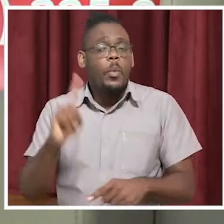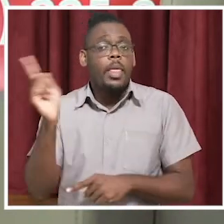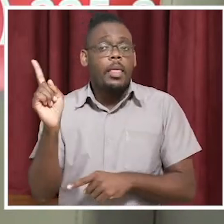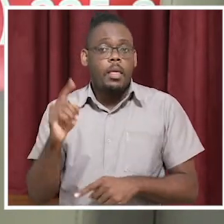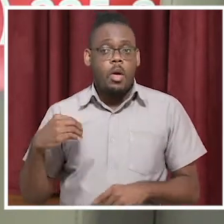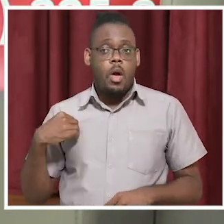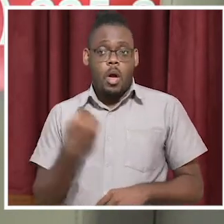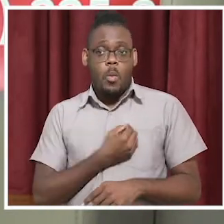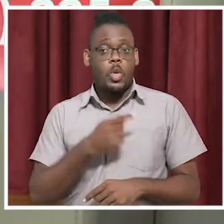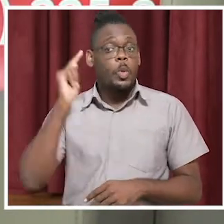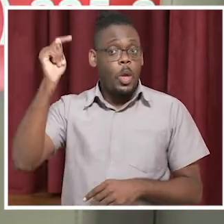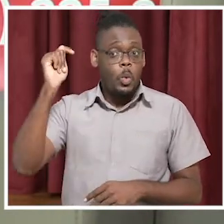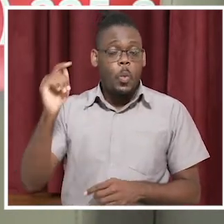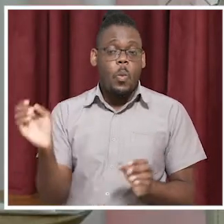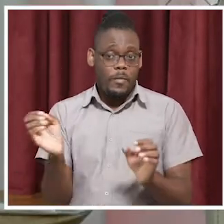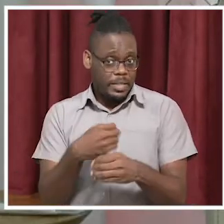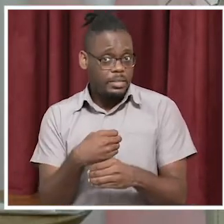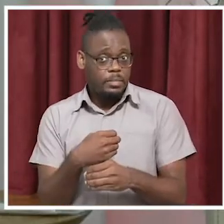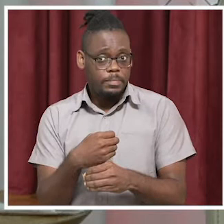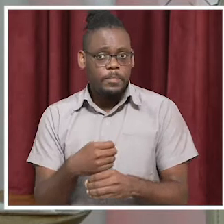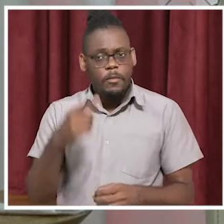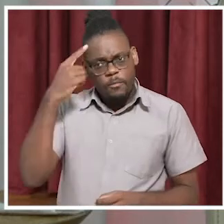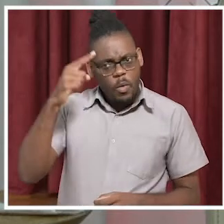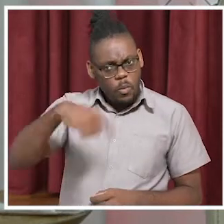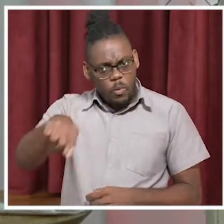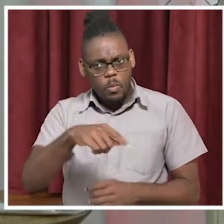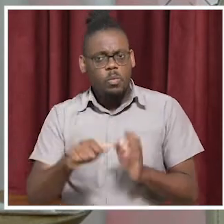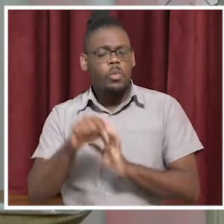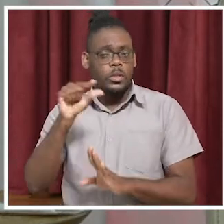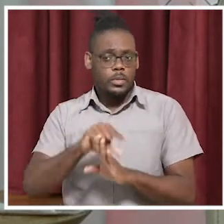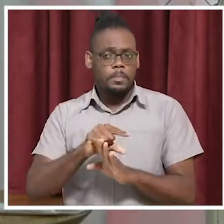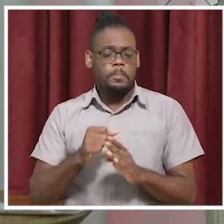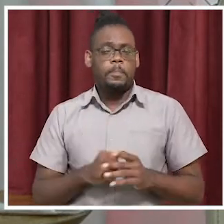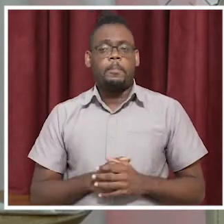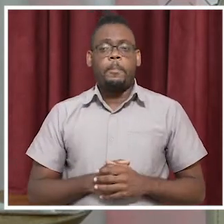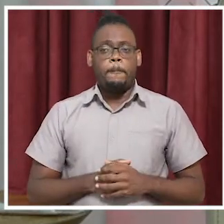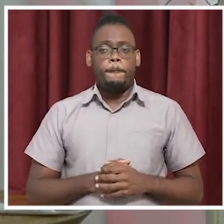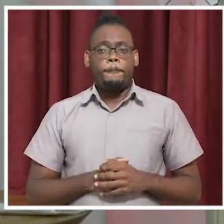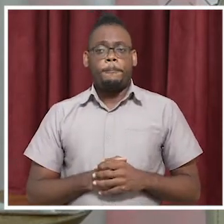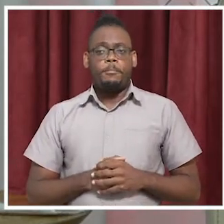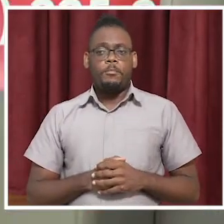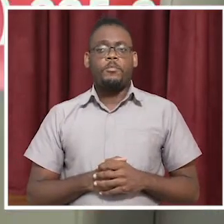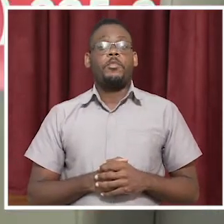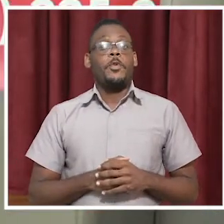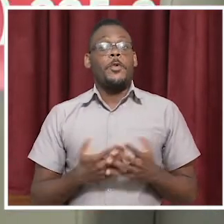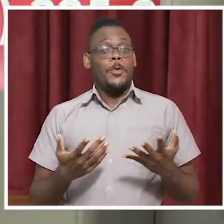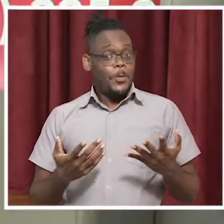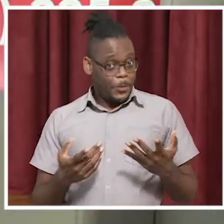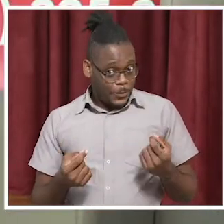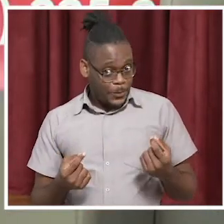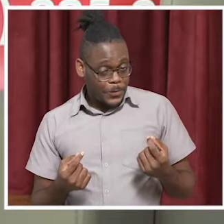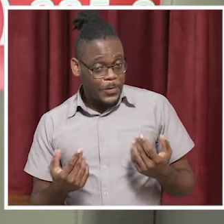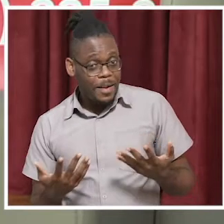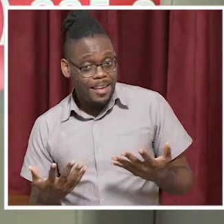Okay. Just in the month of August as well. So come hell or high water, you're going to get to the people. That's correct. That is exactly what that means. We need find to a